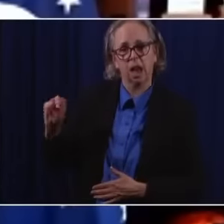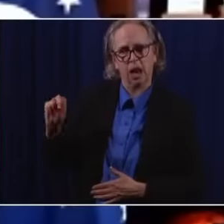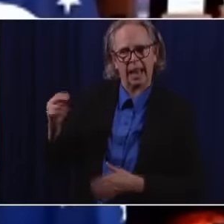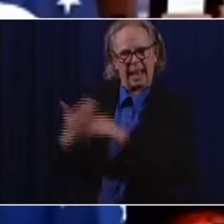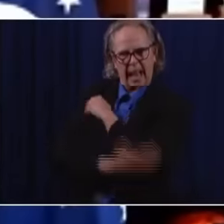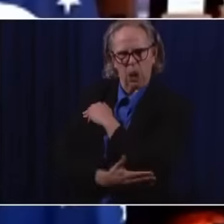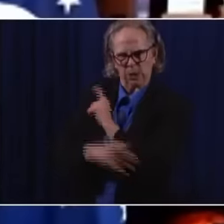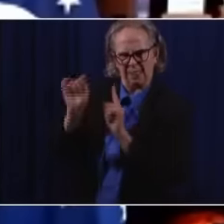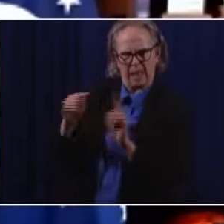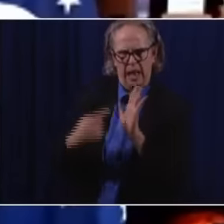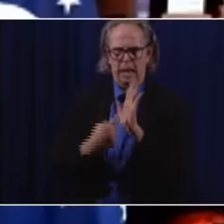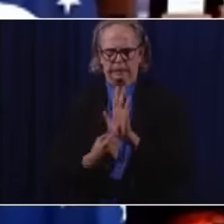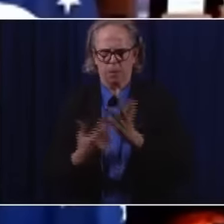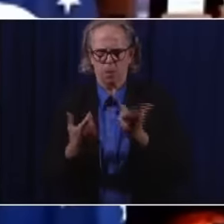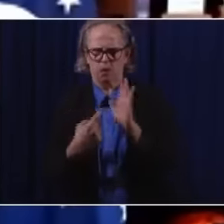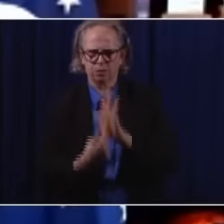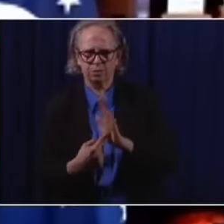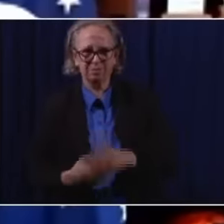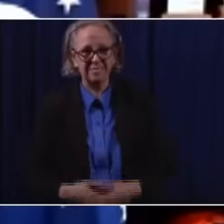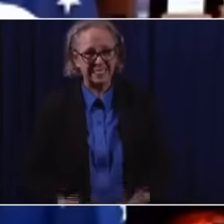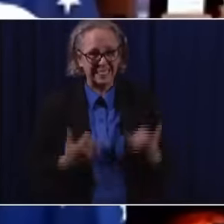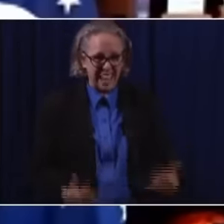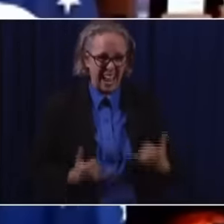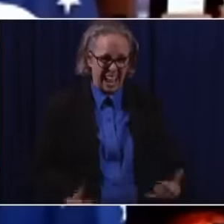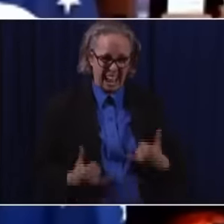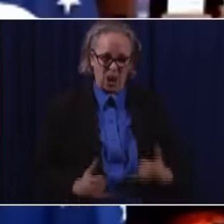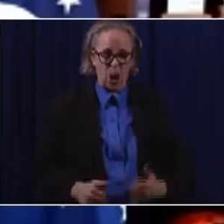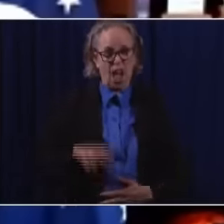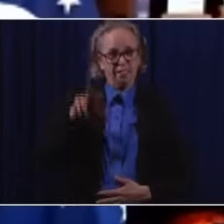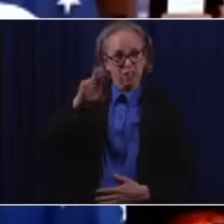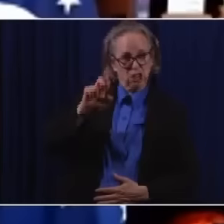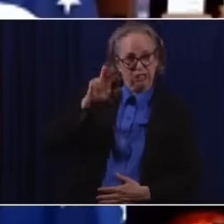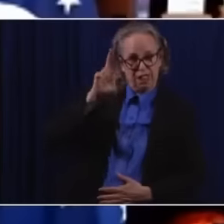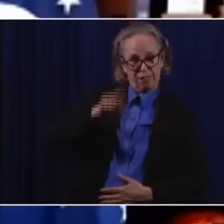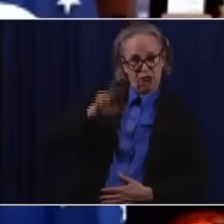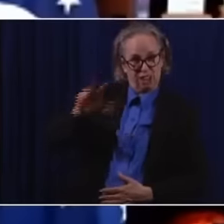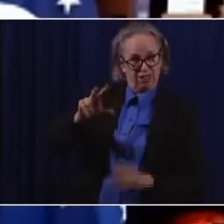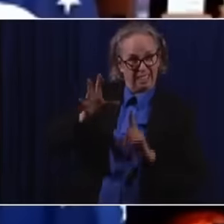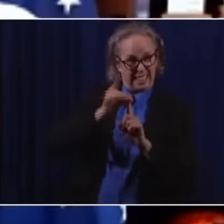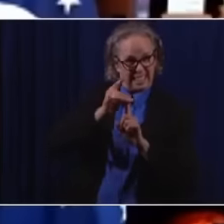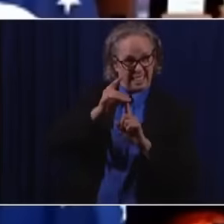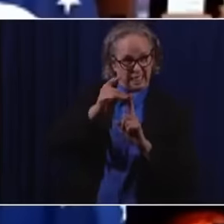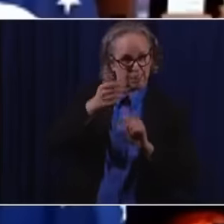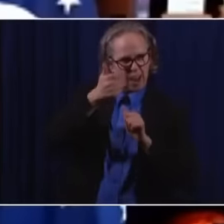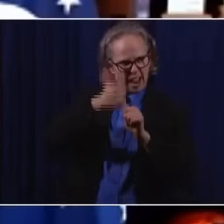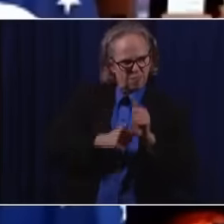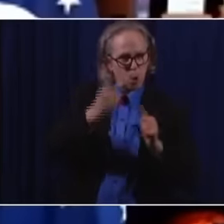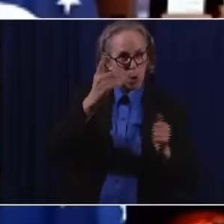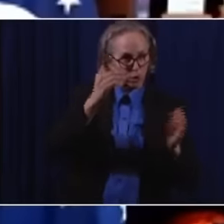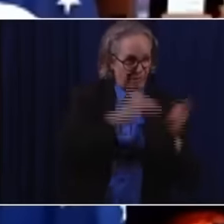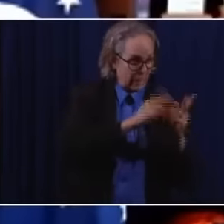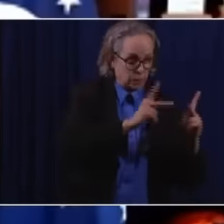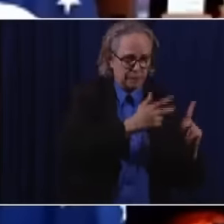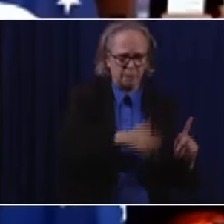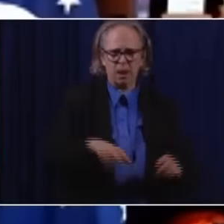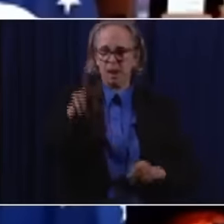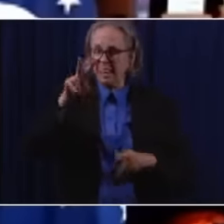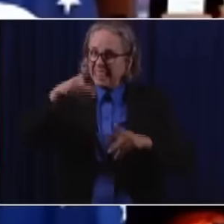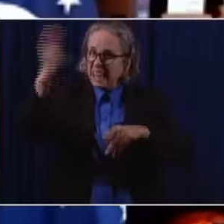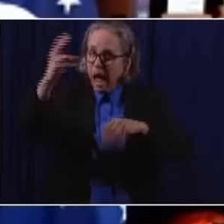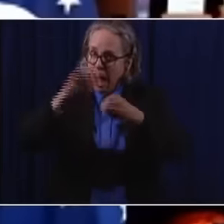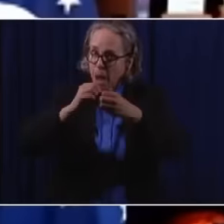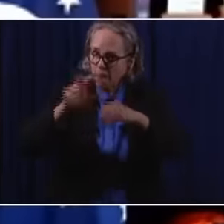presently 333 cases per 100,000, which is a high number. The county commissioners there have